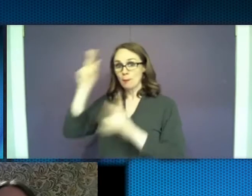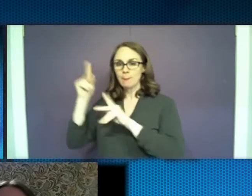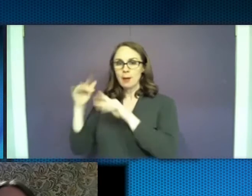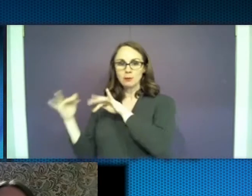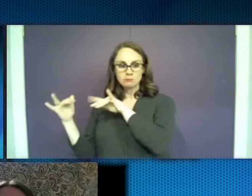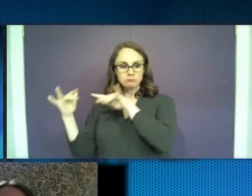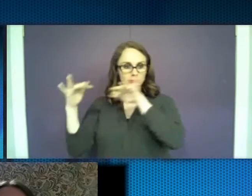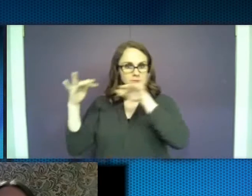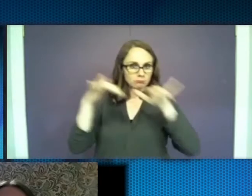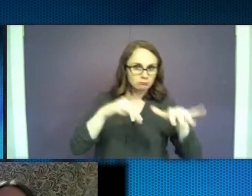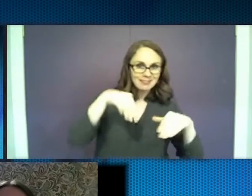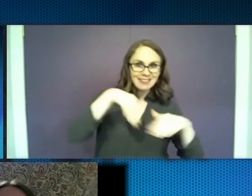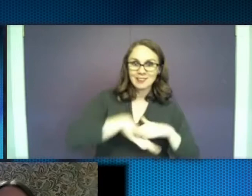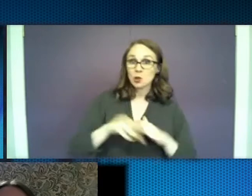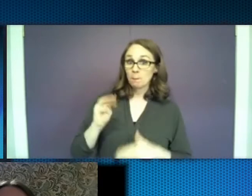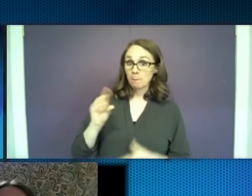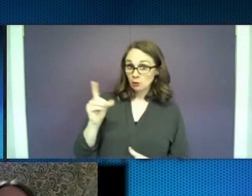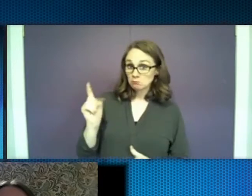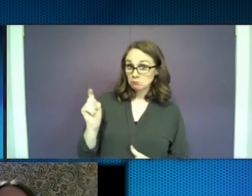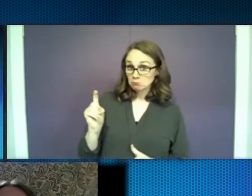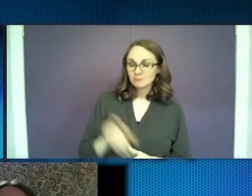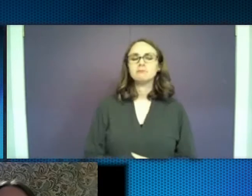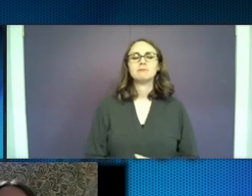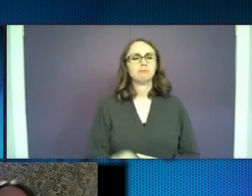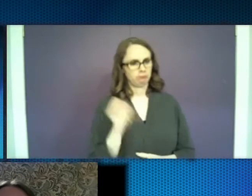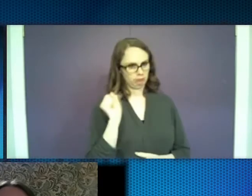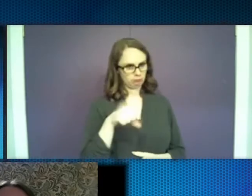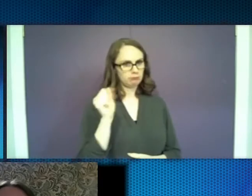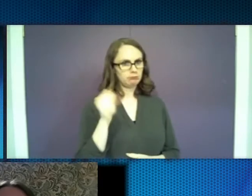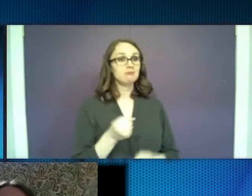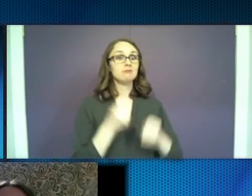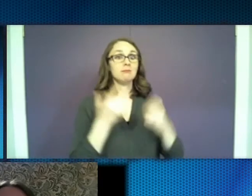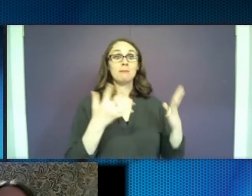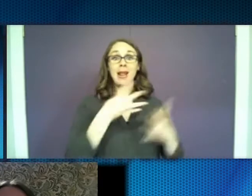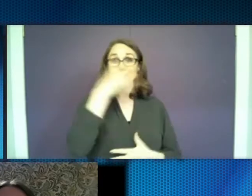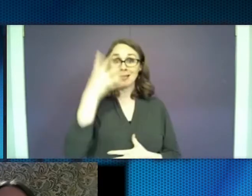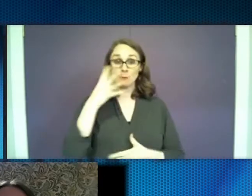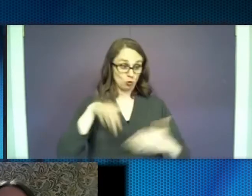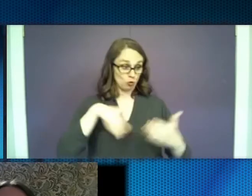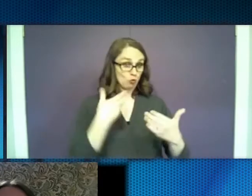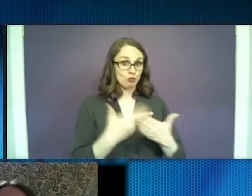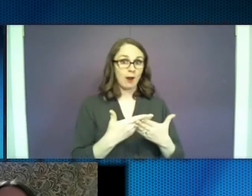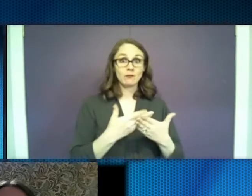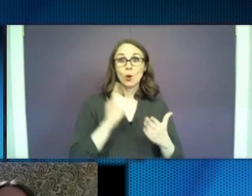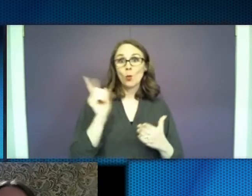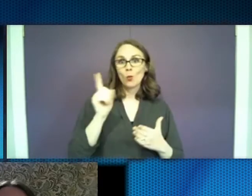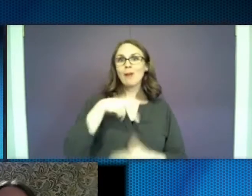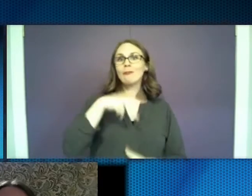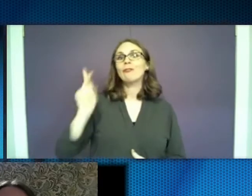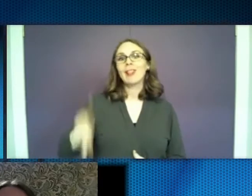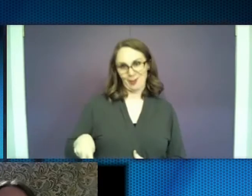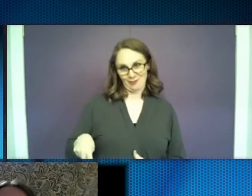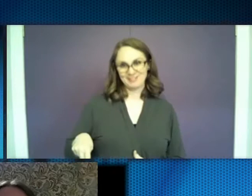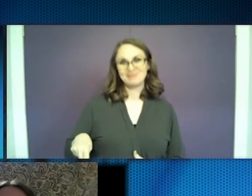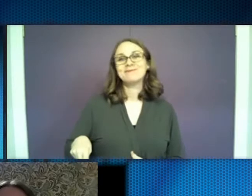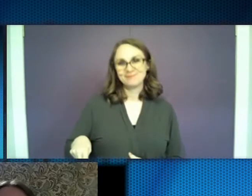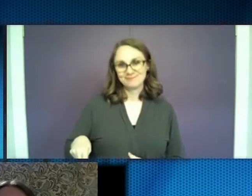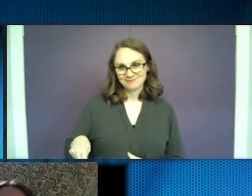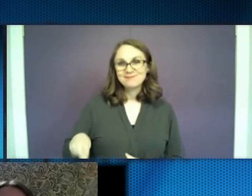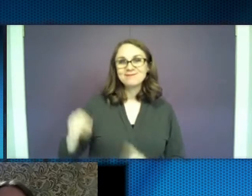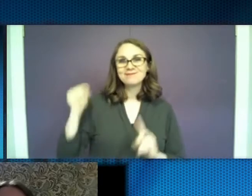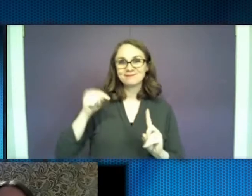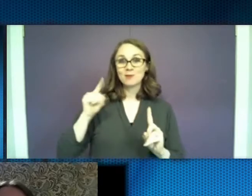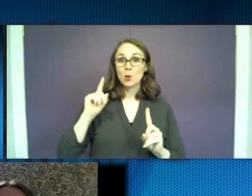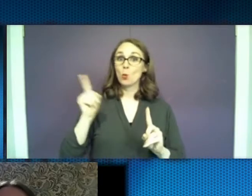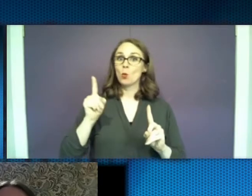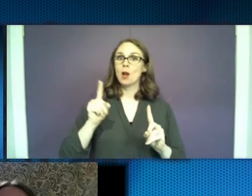and down into Maryland? Absolutely. So a lot of immigrants who came to America arrived in Philadelphia, and that's where they completed